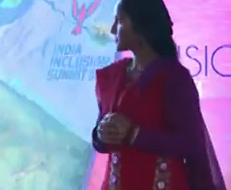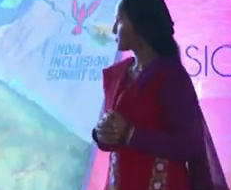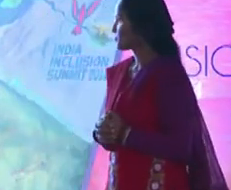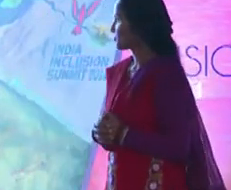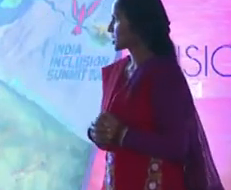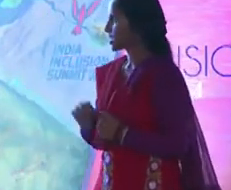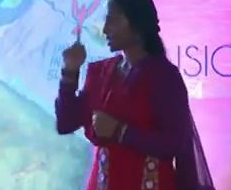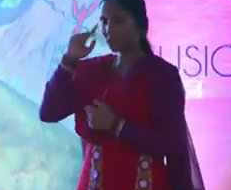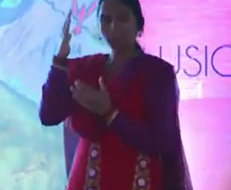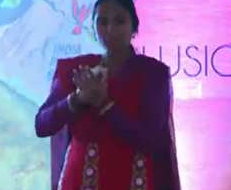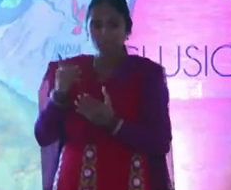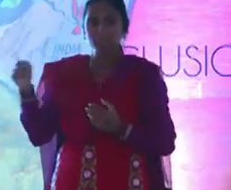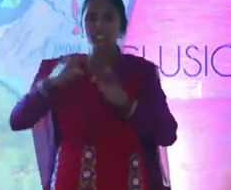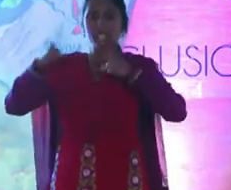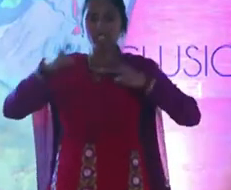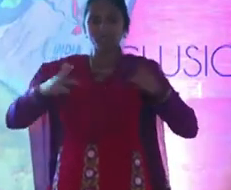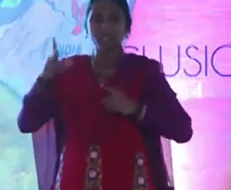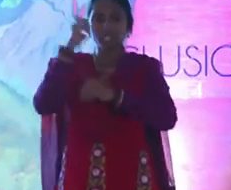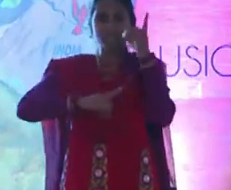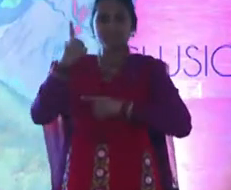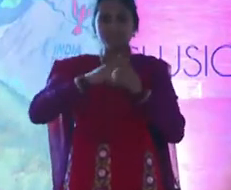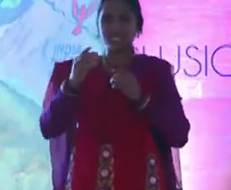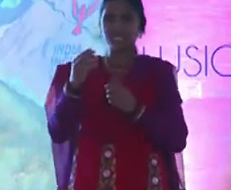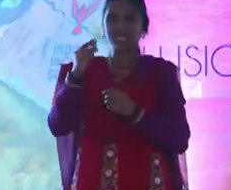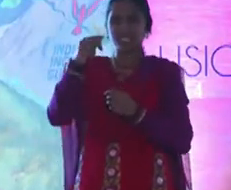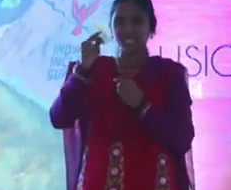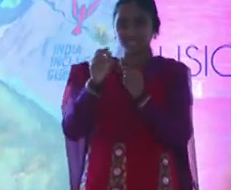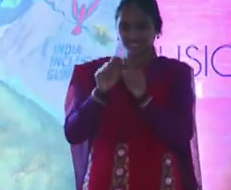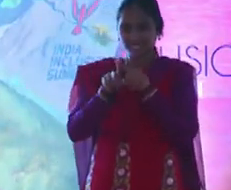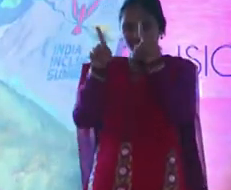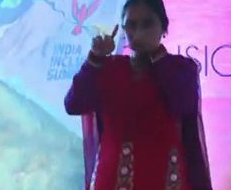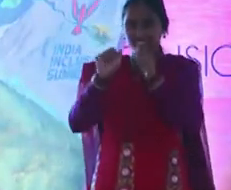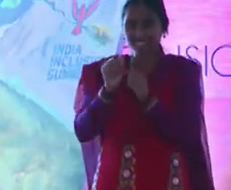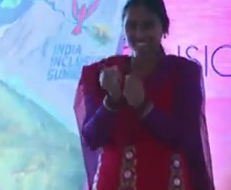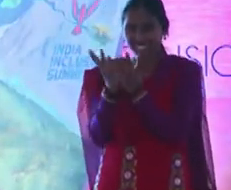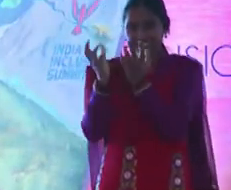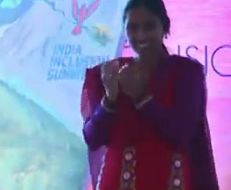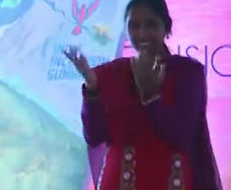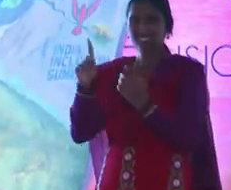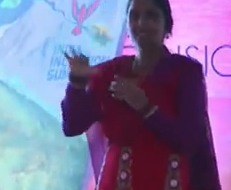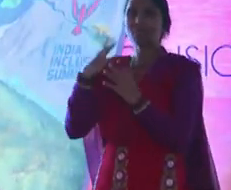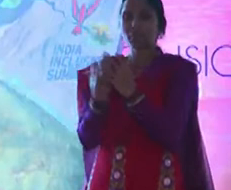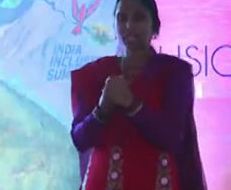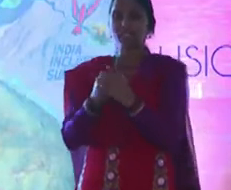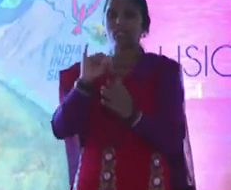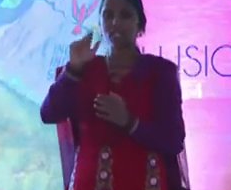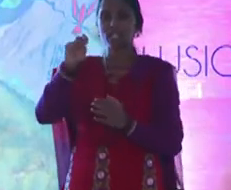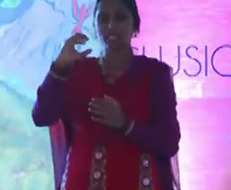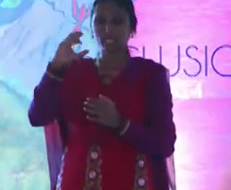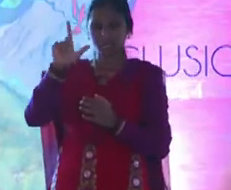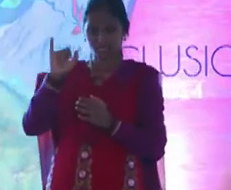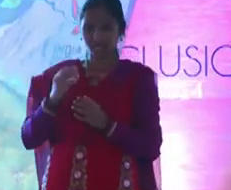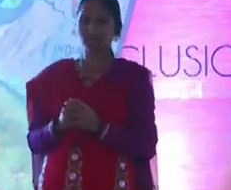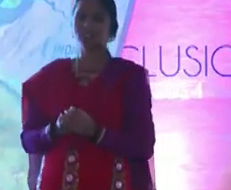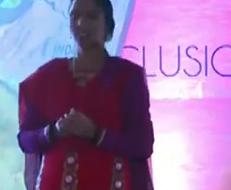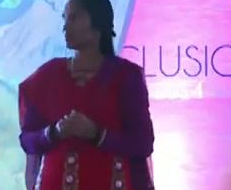leaves, the various leaves, the different leaves all over the place. It's all part of the same tree, inclusion. So that is inclusion, that is